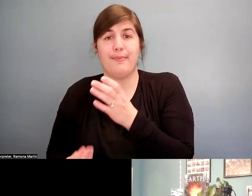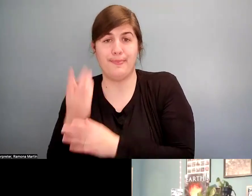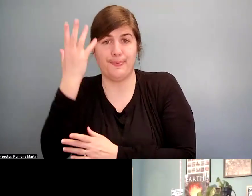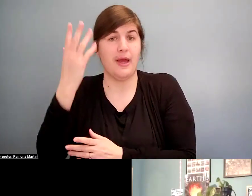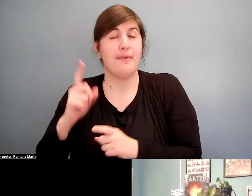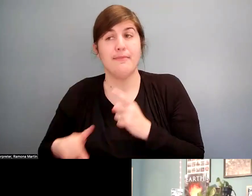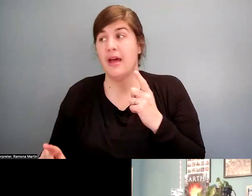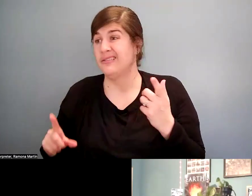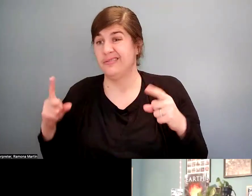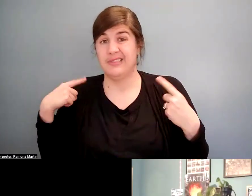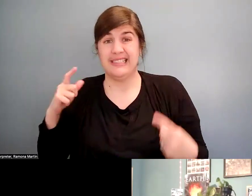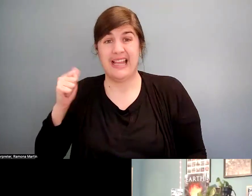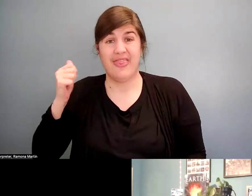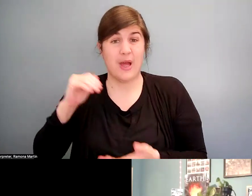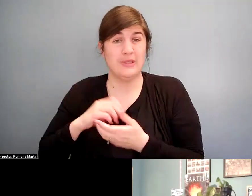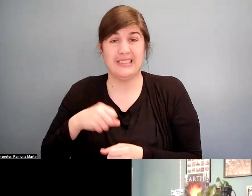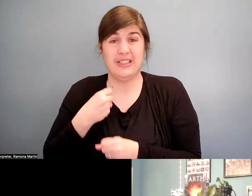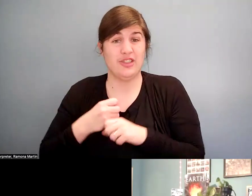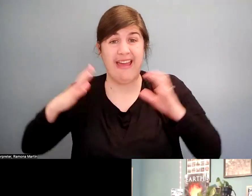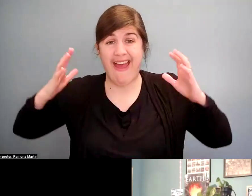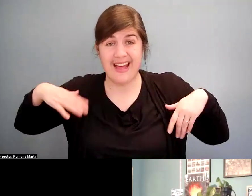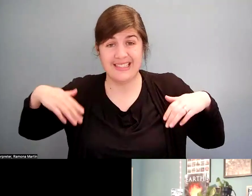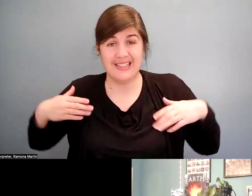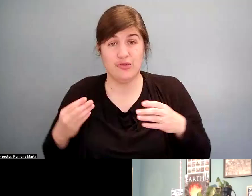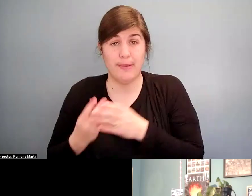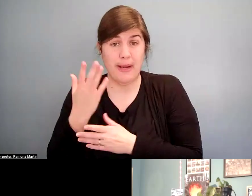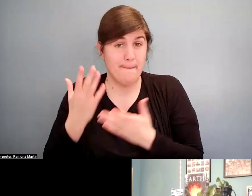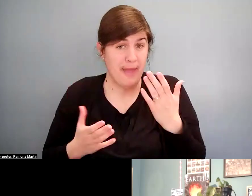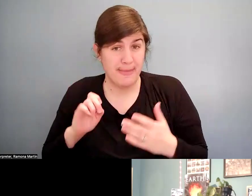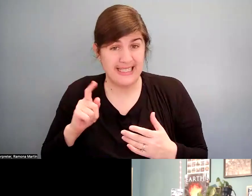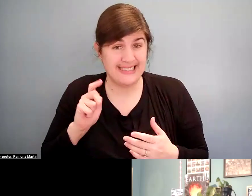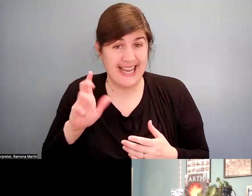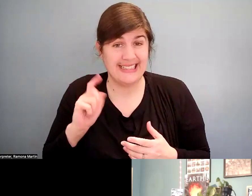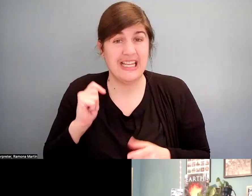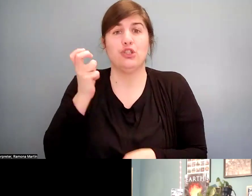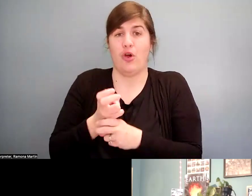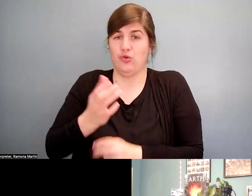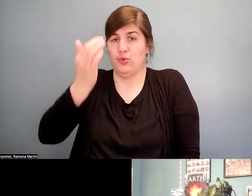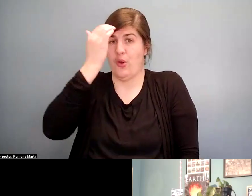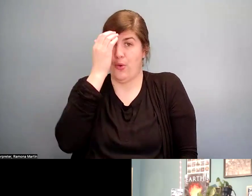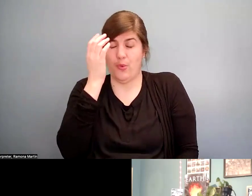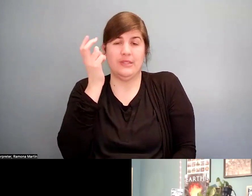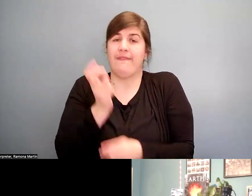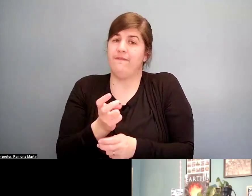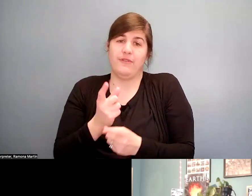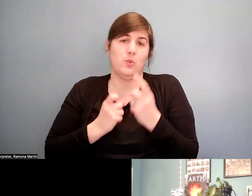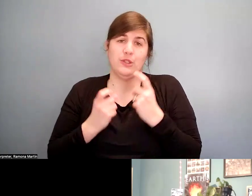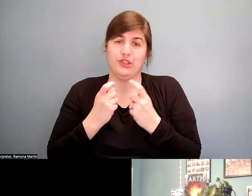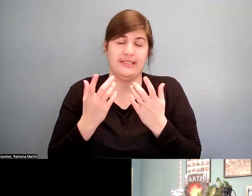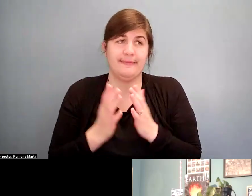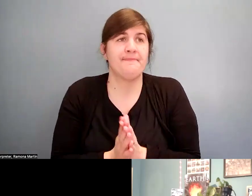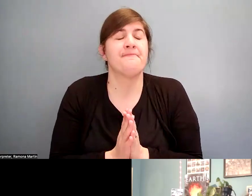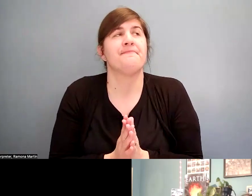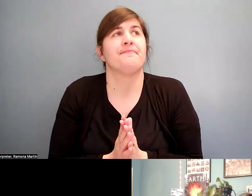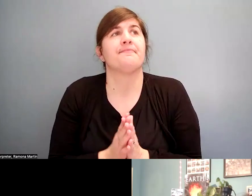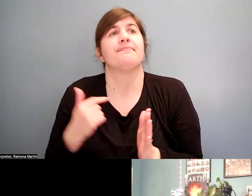in 10,000 years. Is it maybe extinct? It's a really difficult question. So normally we